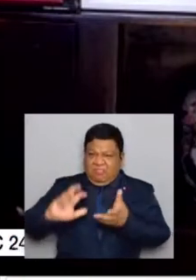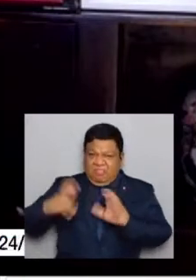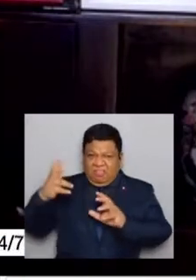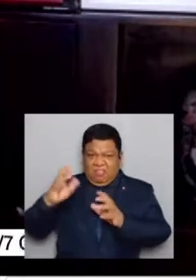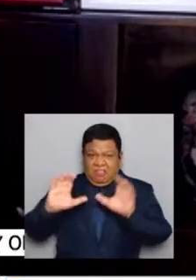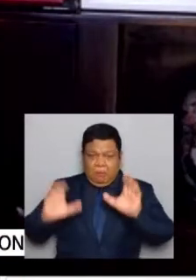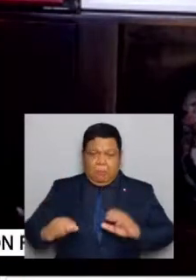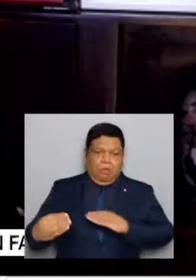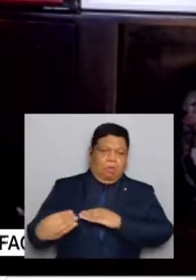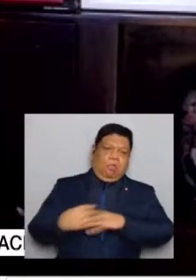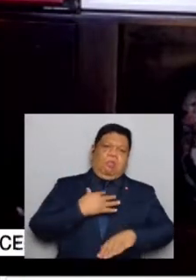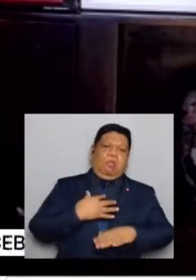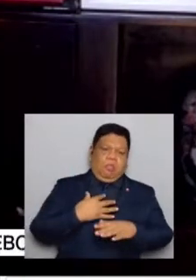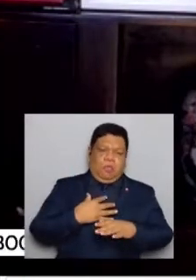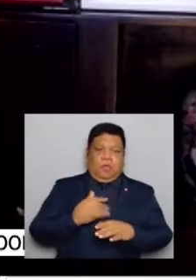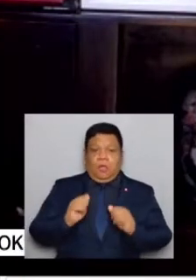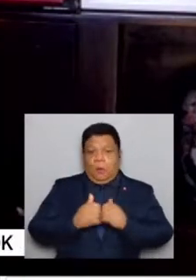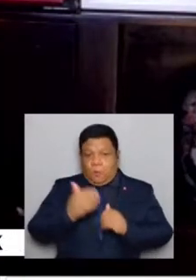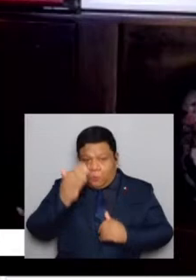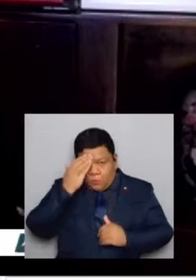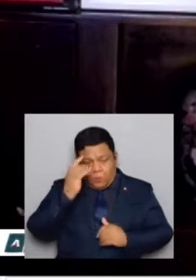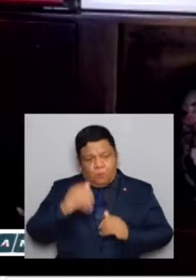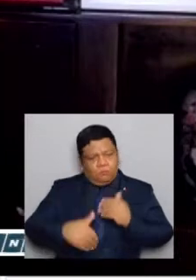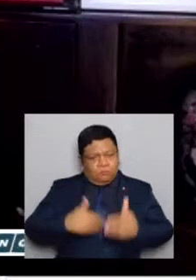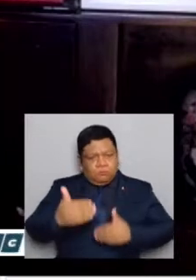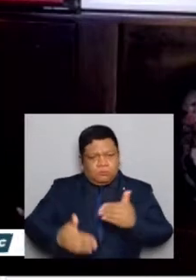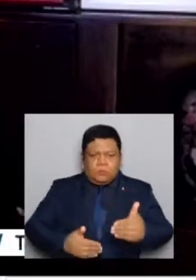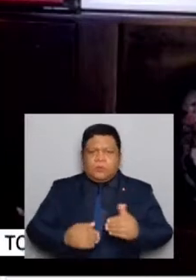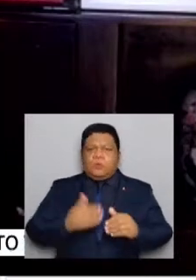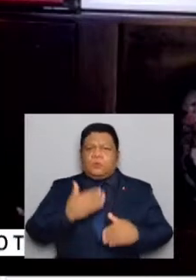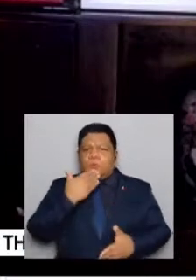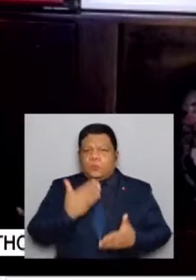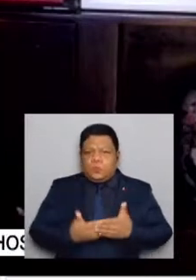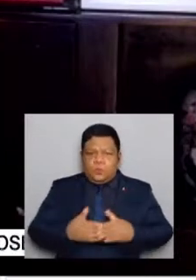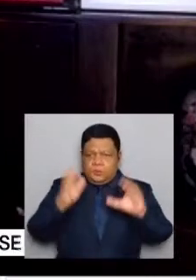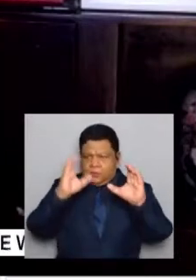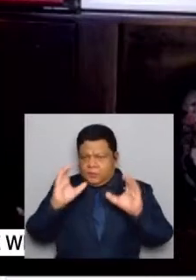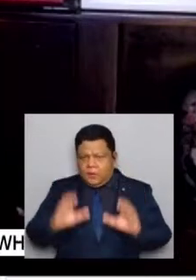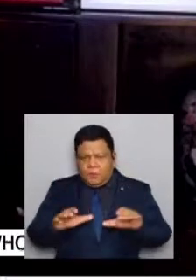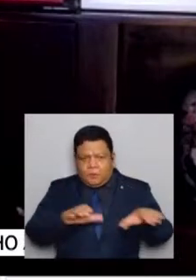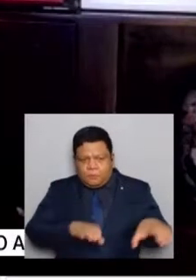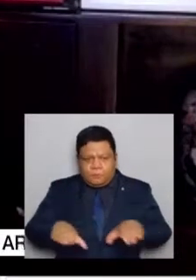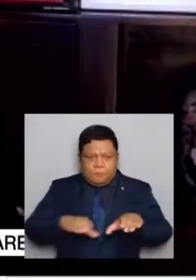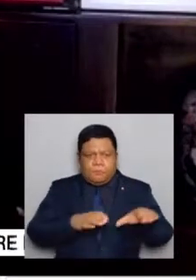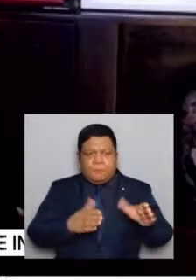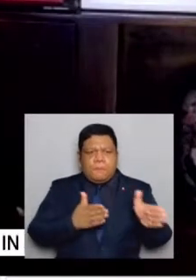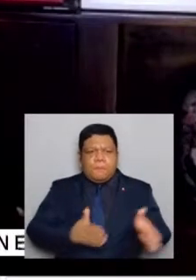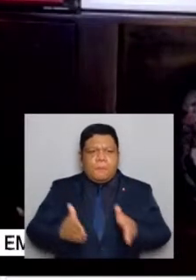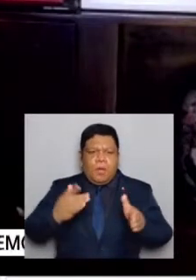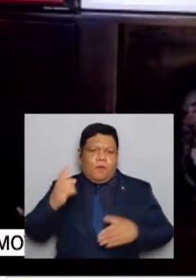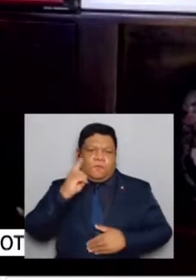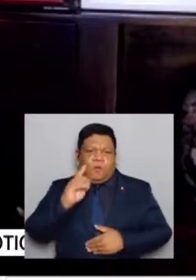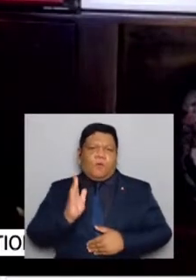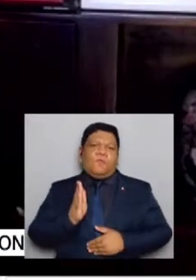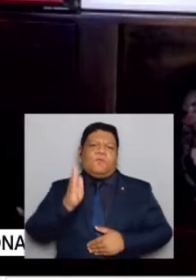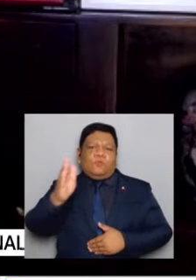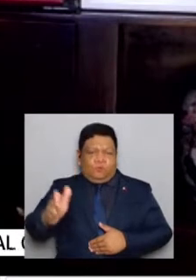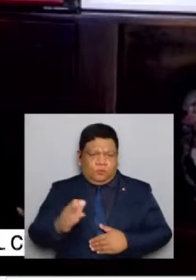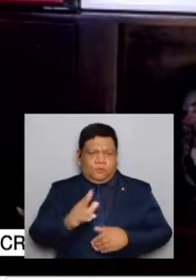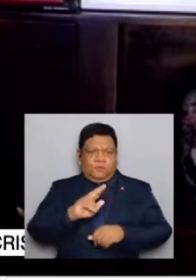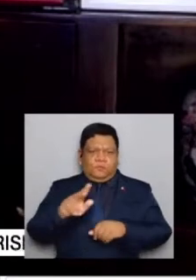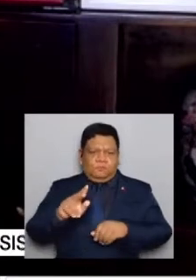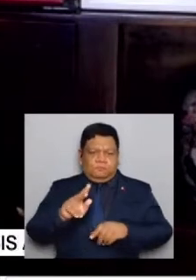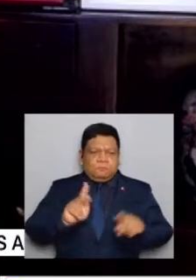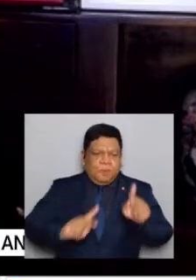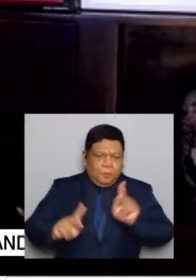this is to pave the path forward towards sustainable climate action for humanity in its entirety. Let's talk about